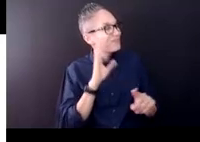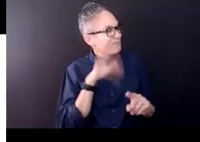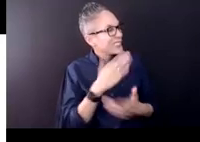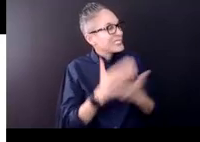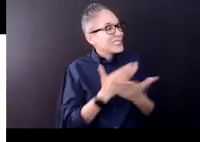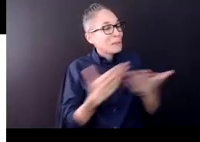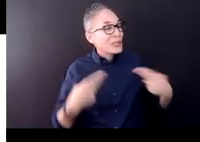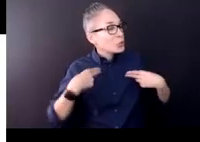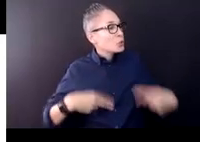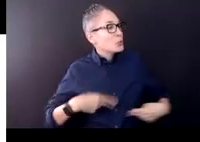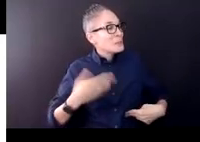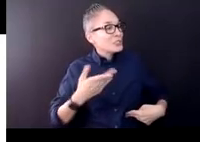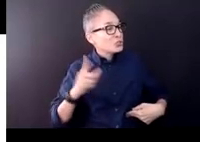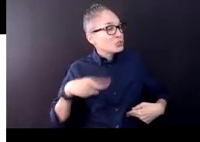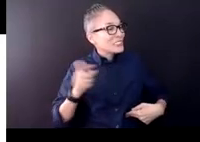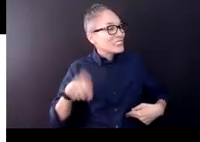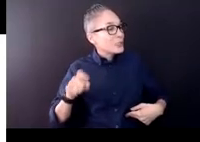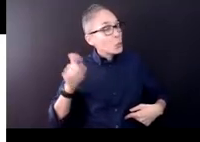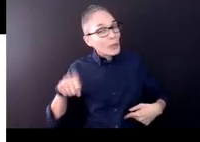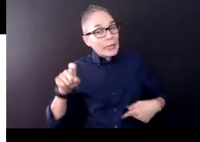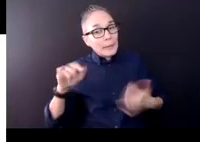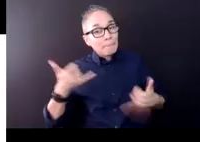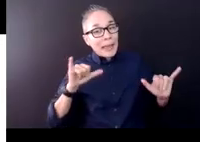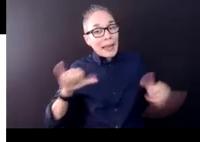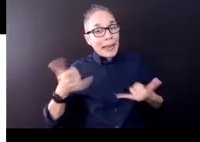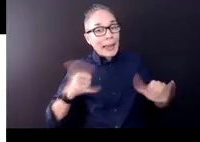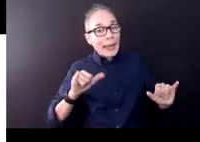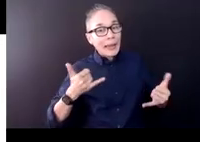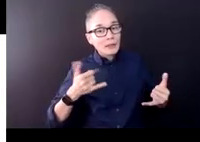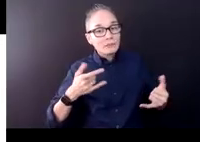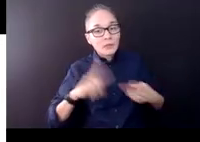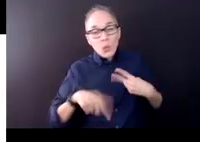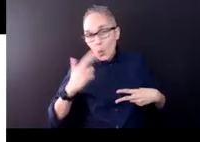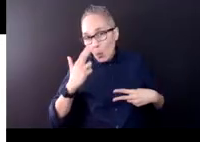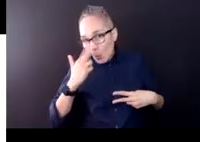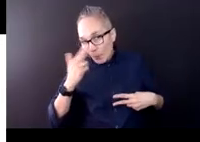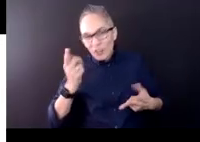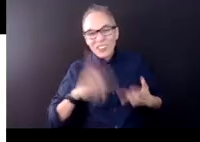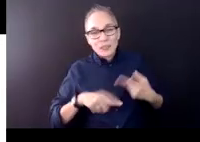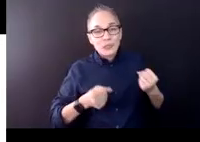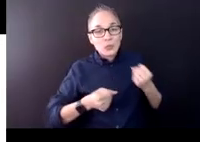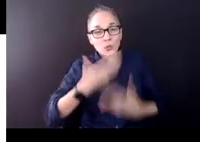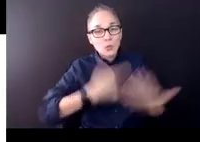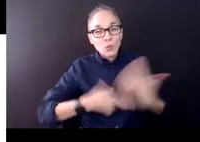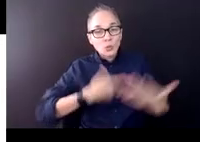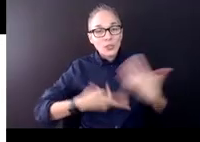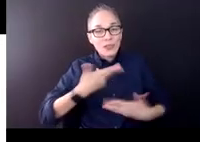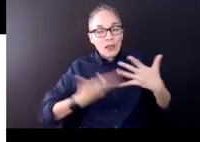human beings just need. So we need play, we need humor, we need social interaction,